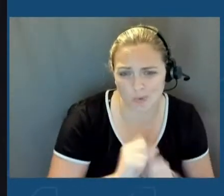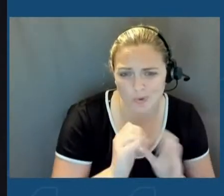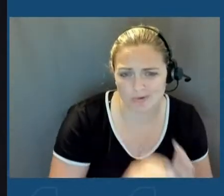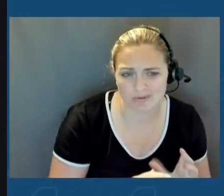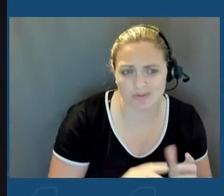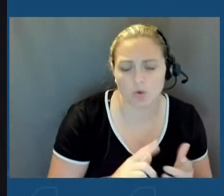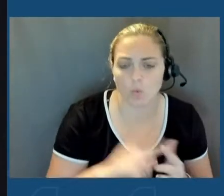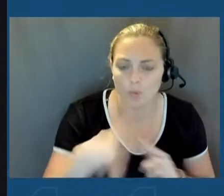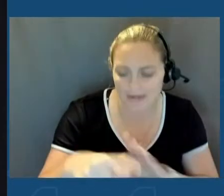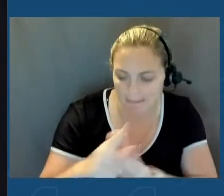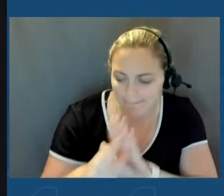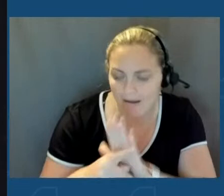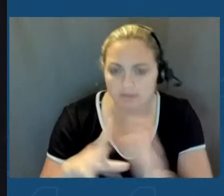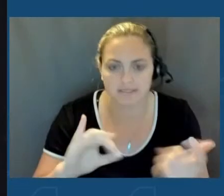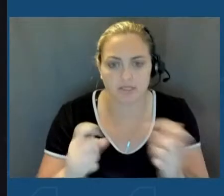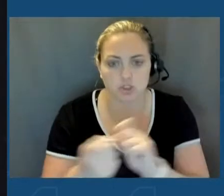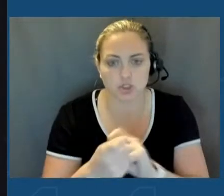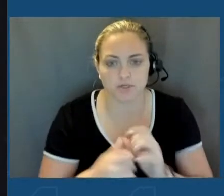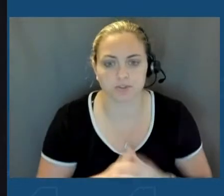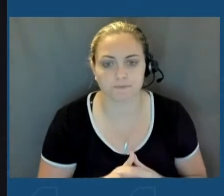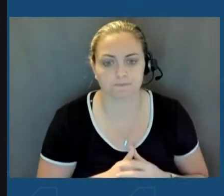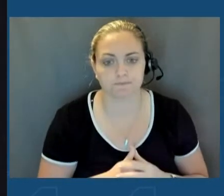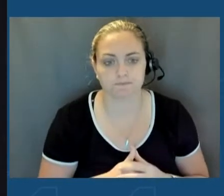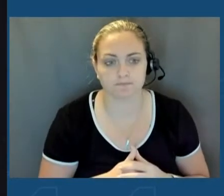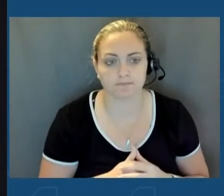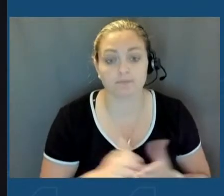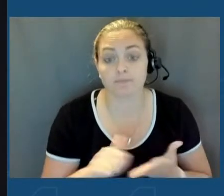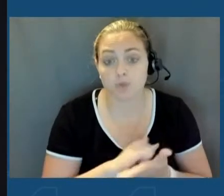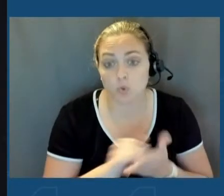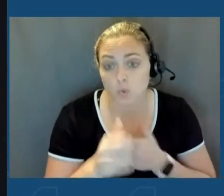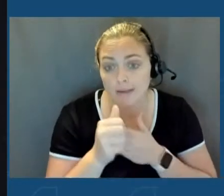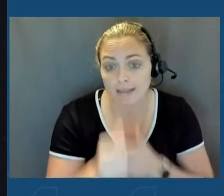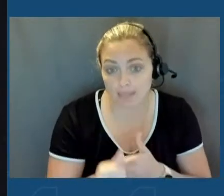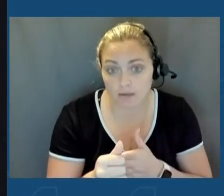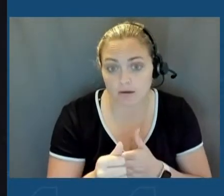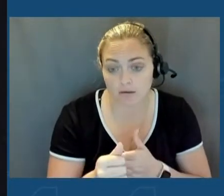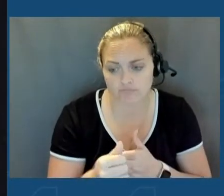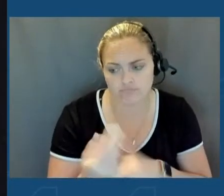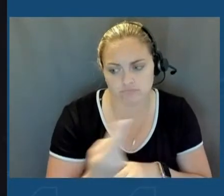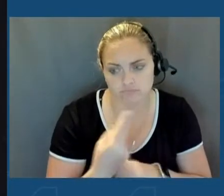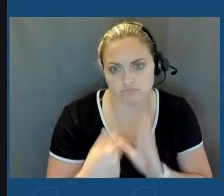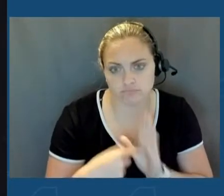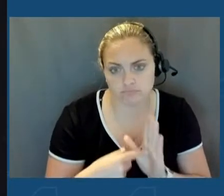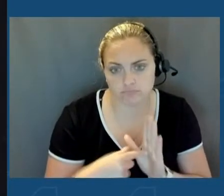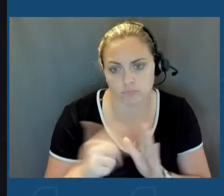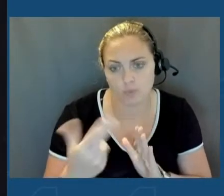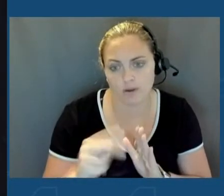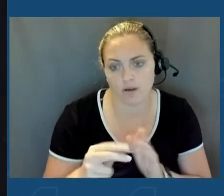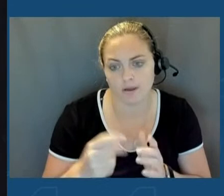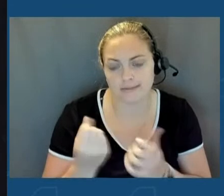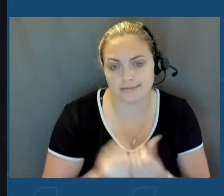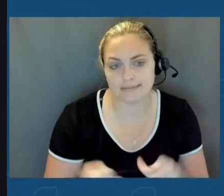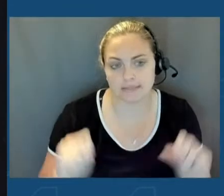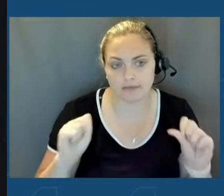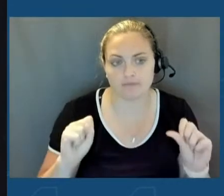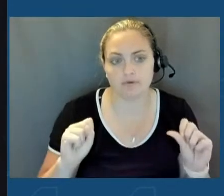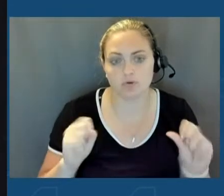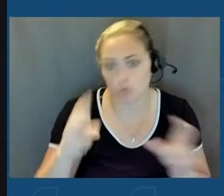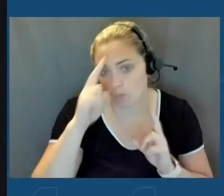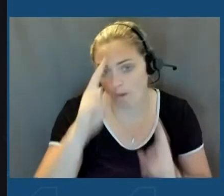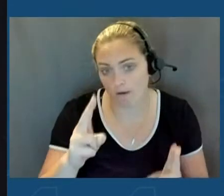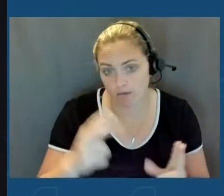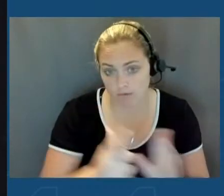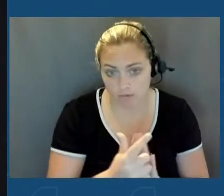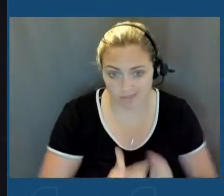and change. And New York is leading the way by example today with gun safety measures to honor the lives of